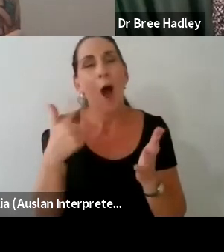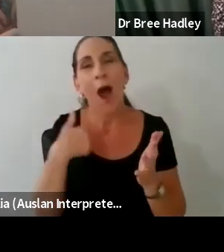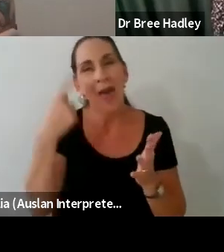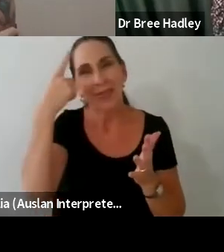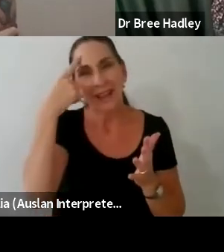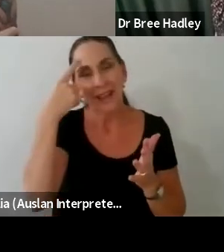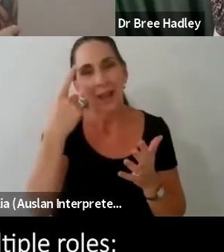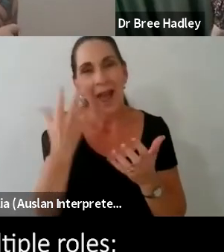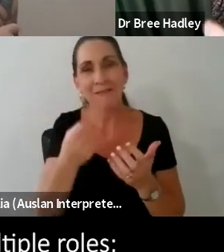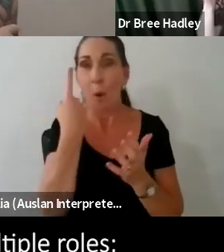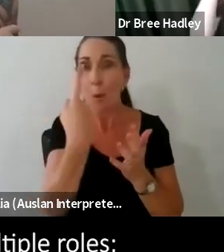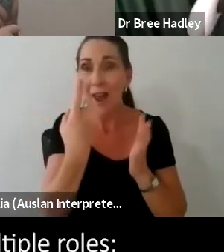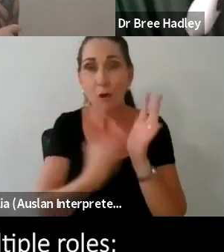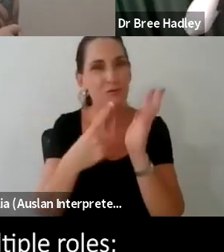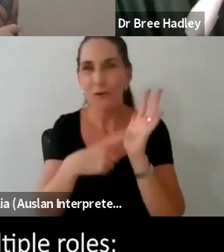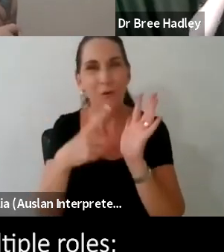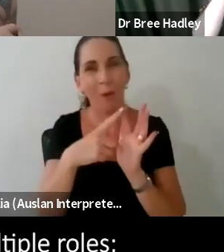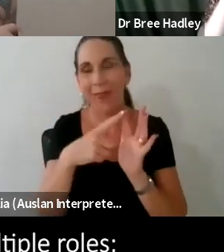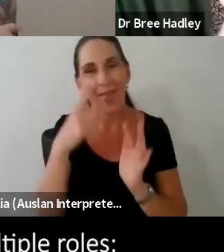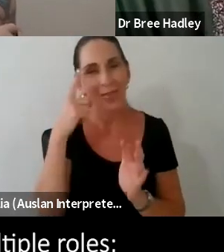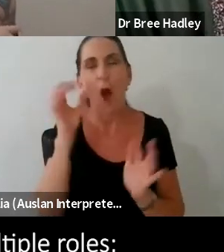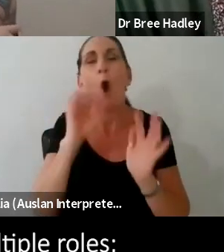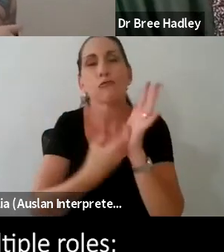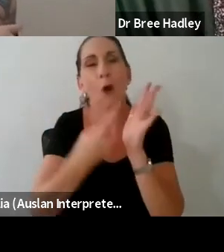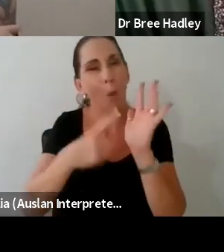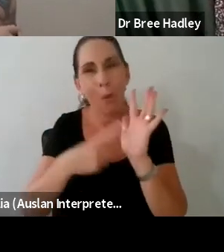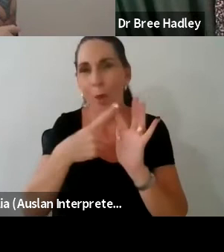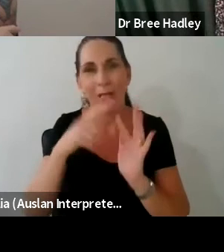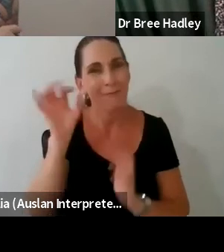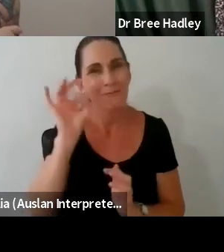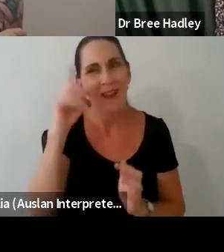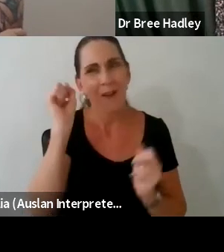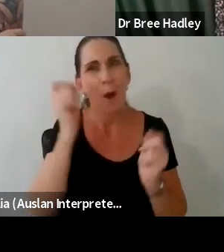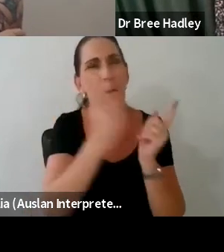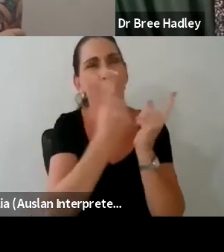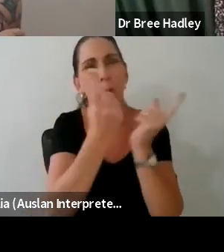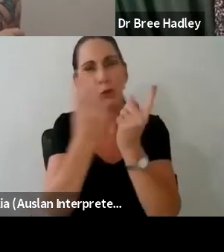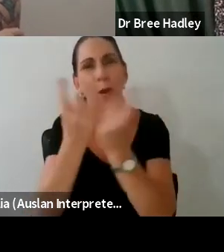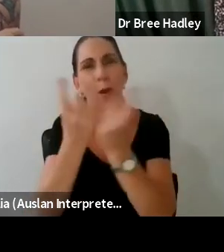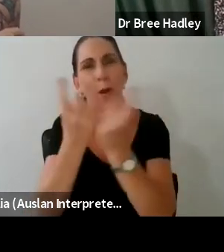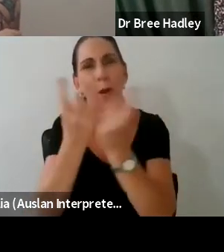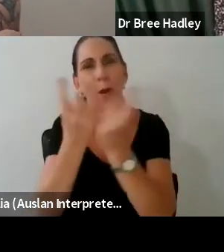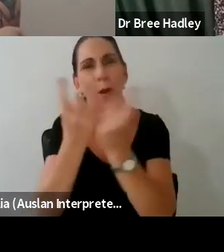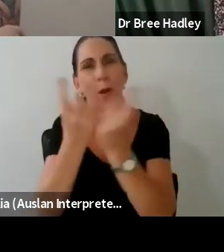role. I think there's multiple roles, and I think it's very context